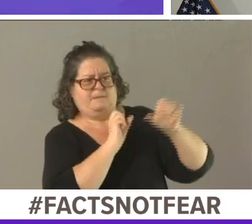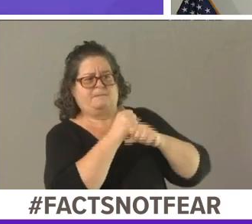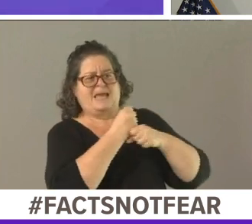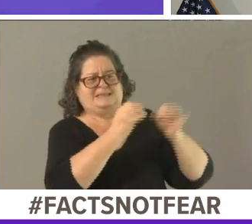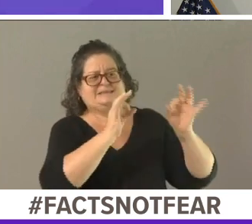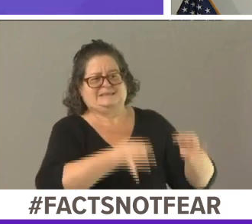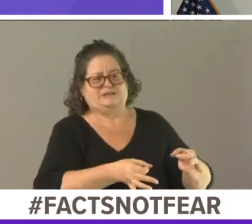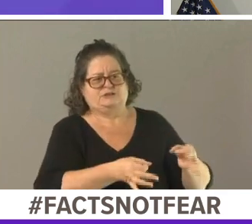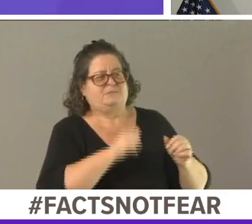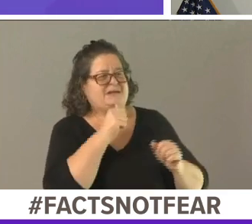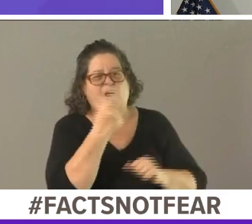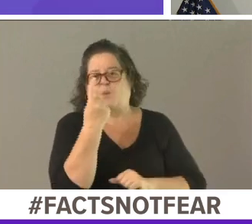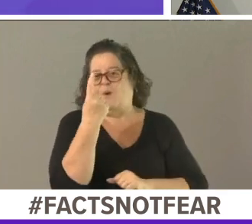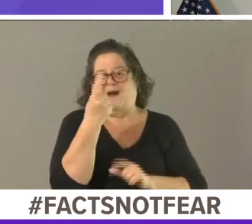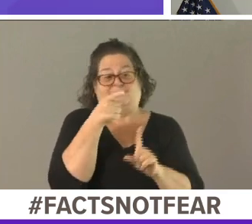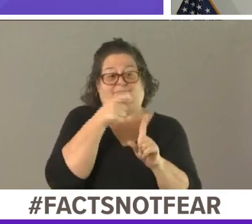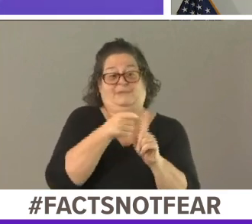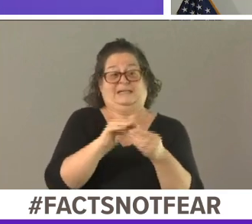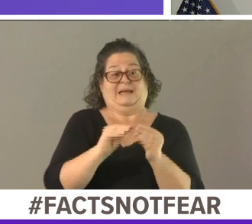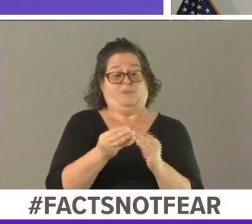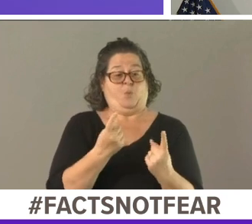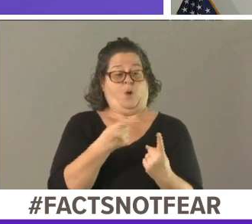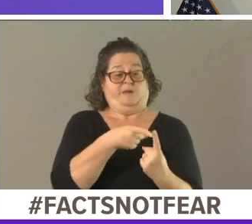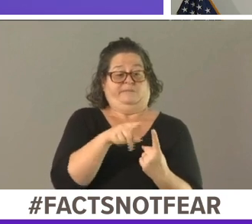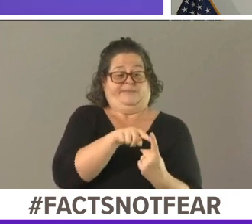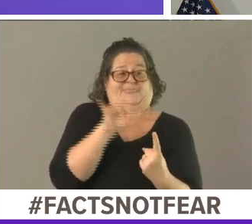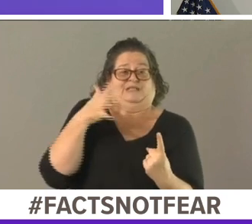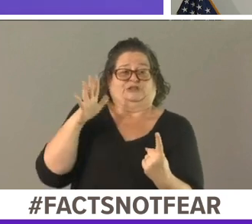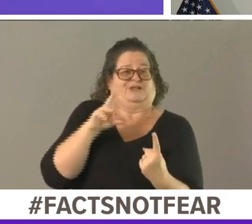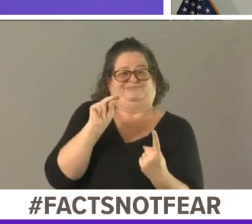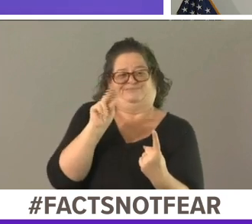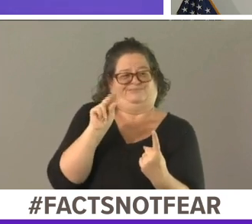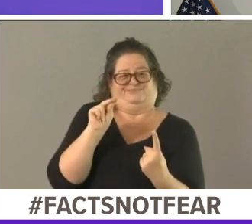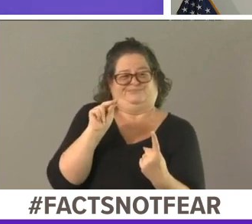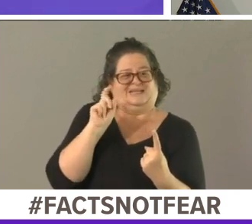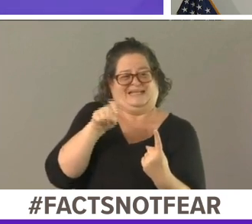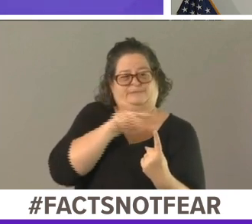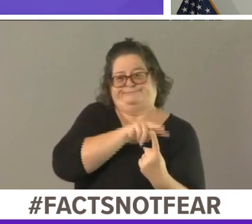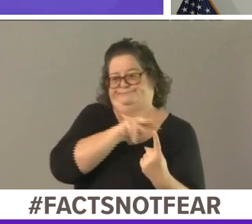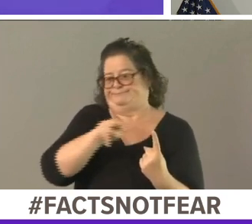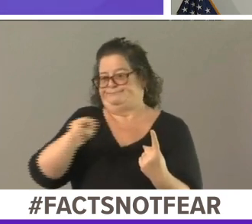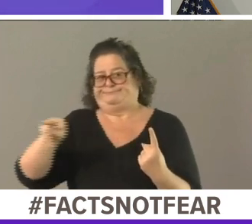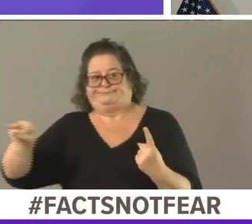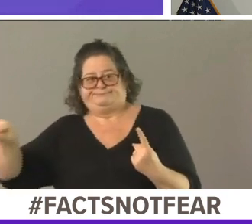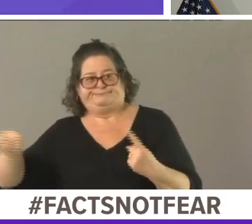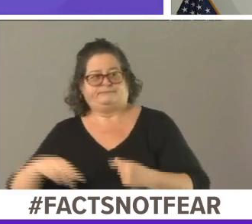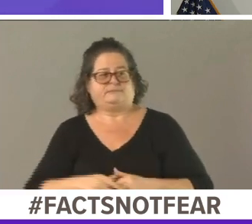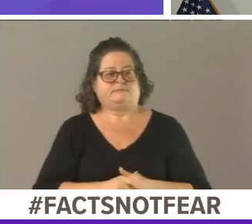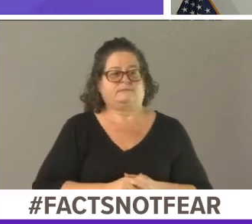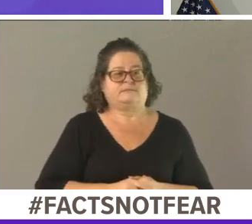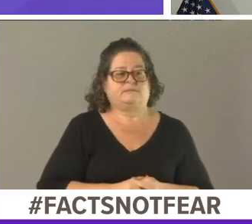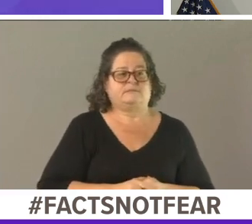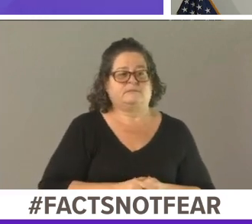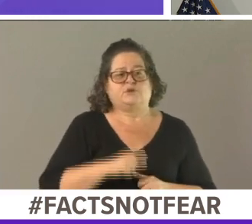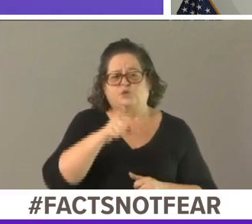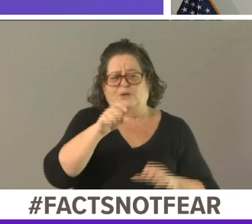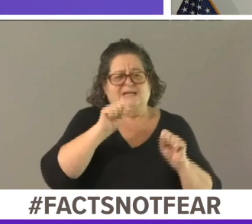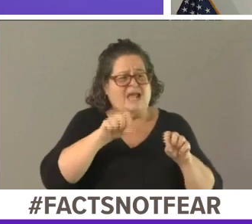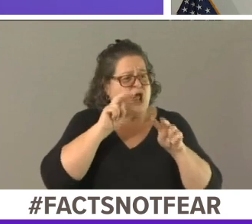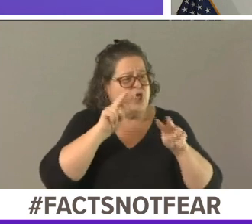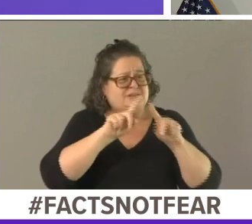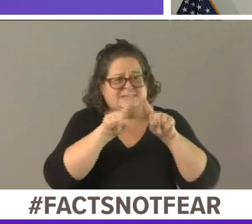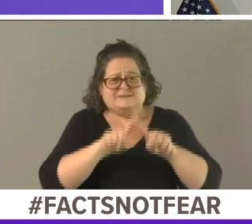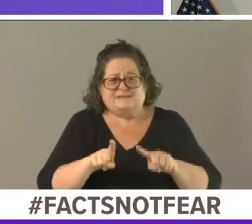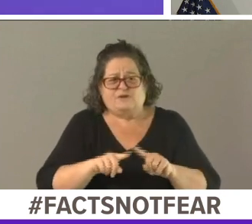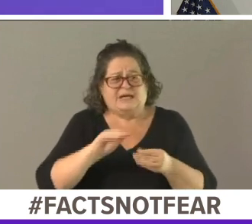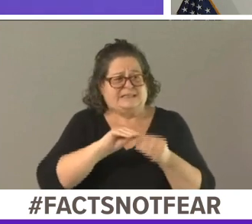different metrics that I think if you wanted to get an overview of what's happening, and the first is cases. And I want you to know that in